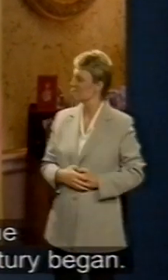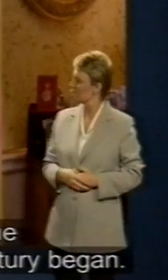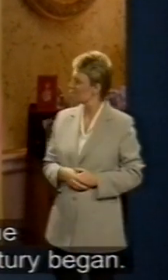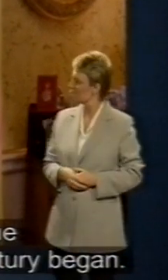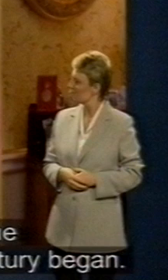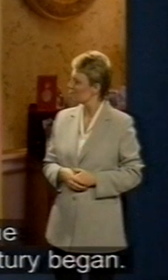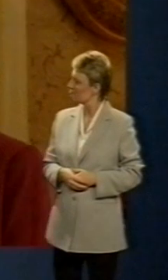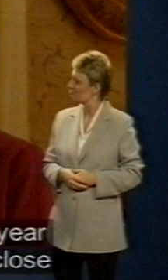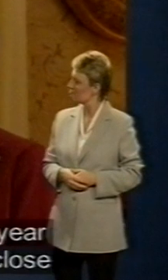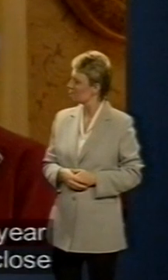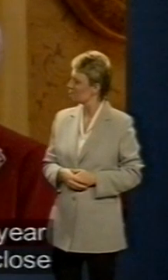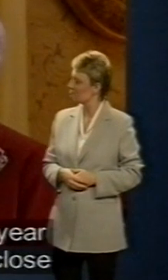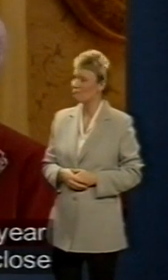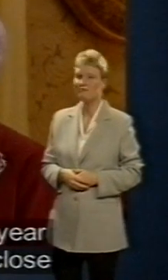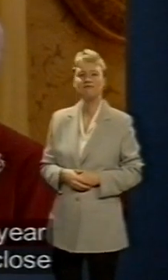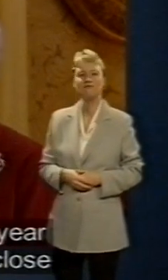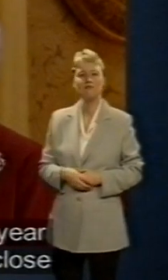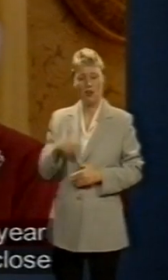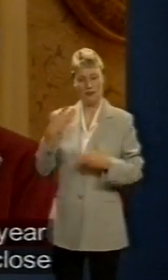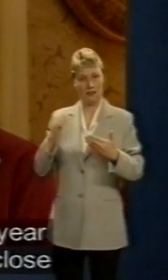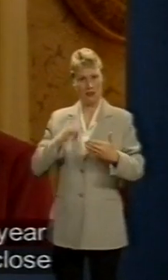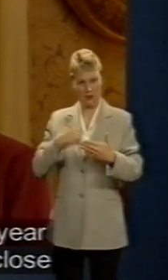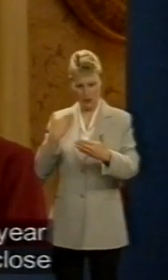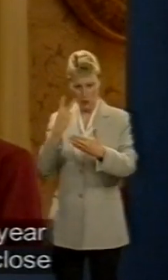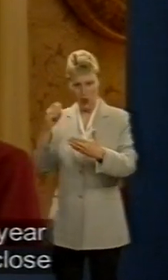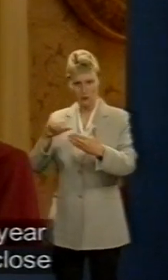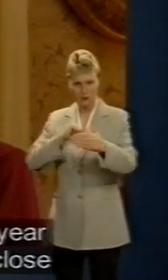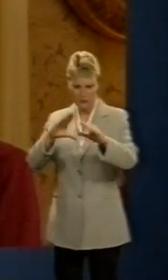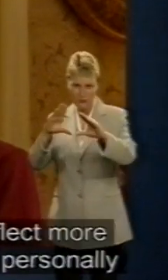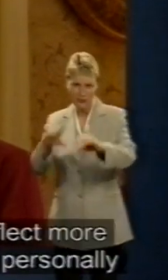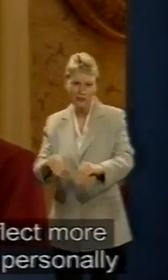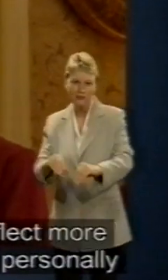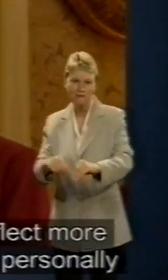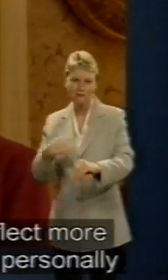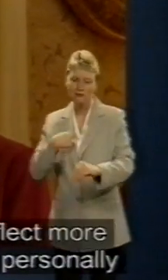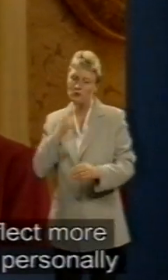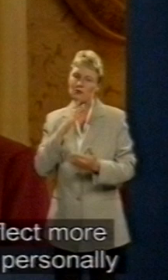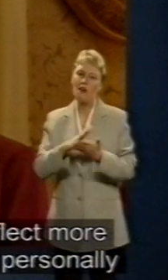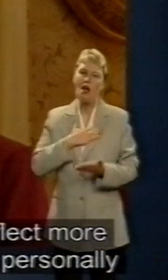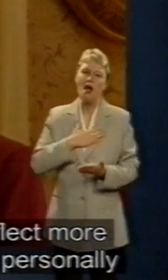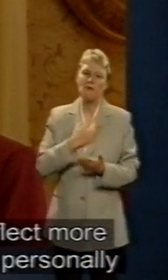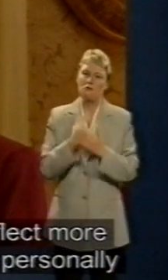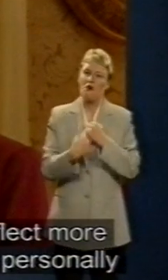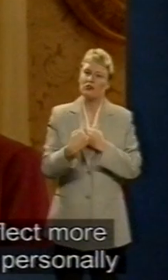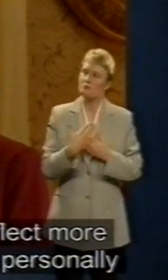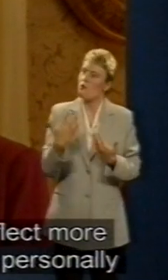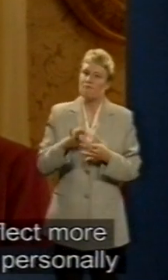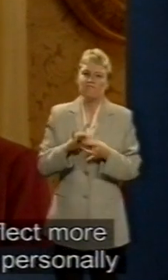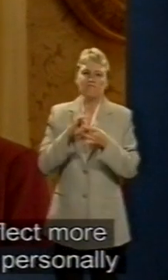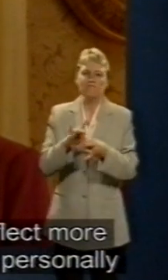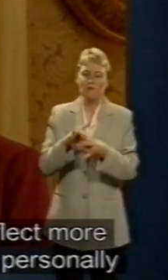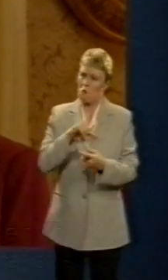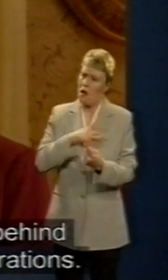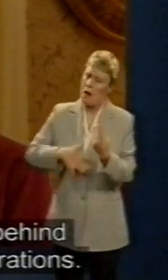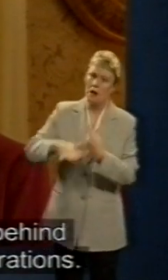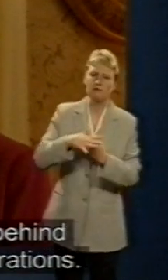began. But as this year draws to a close, I would like to reflect more directly and more